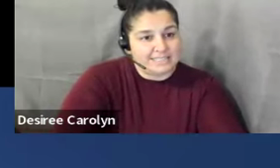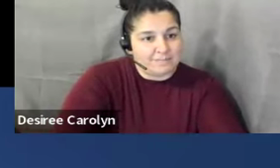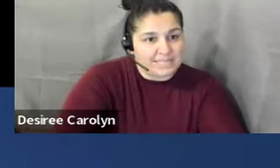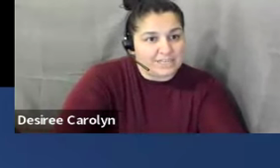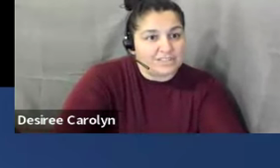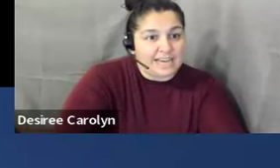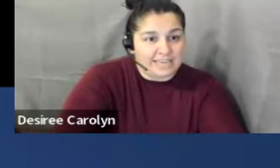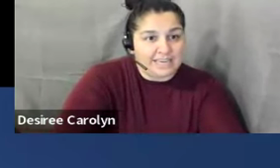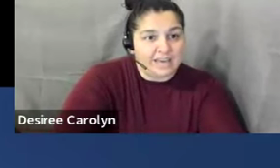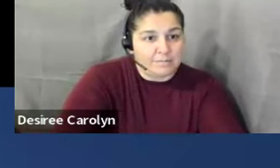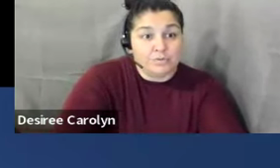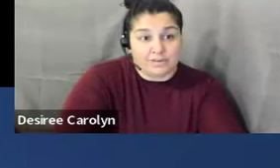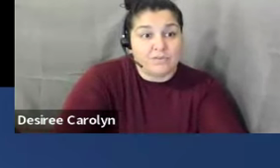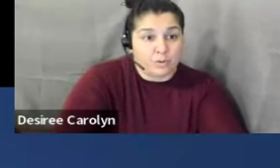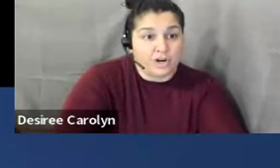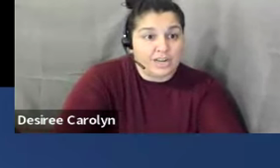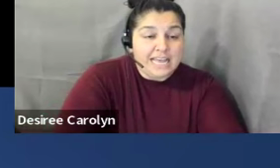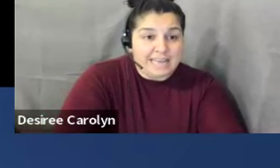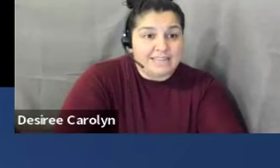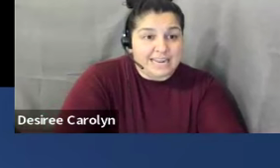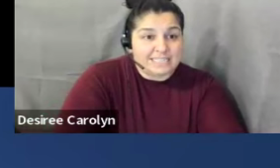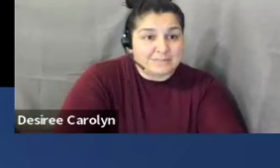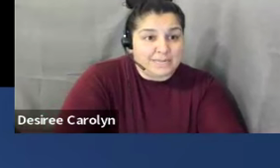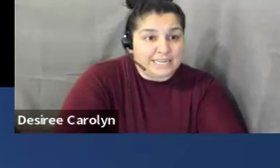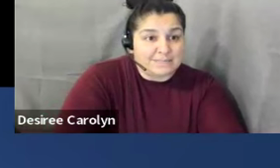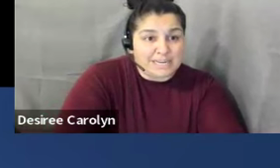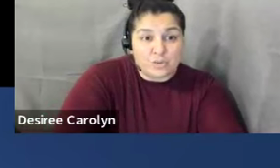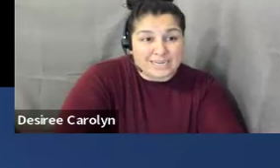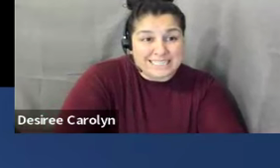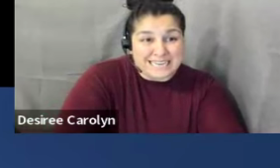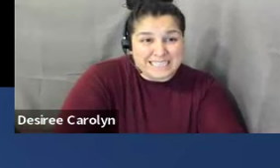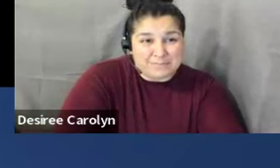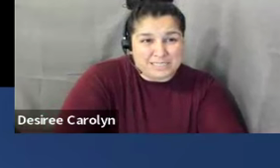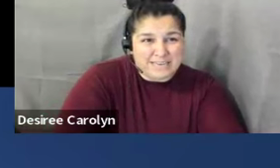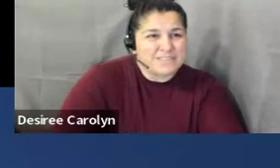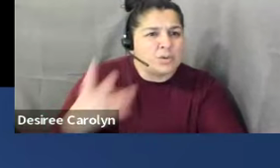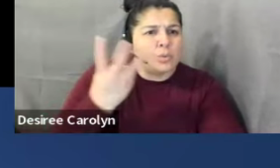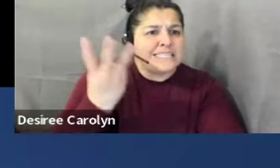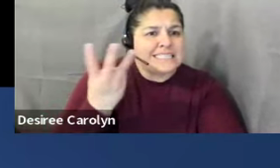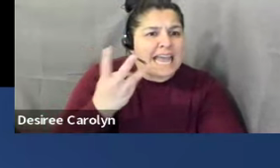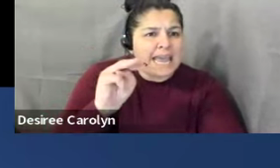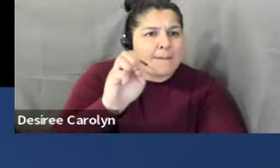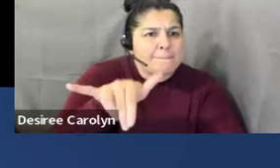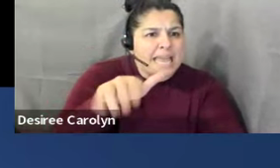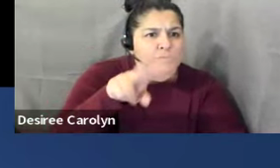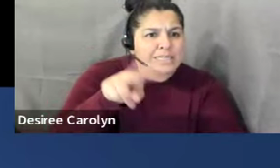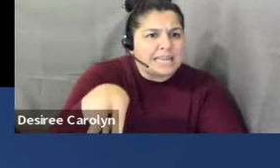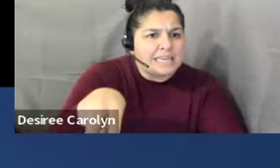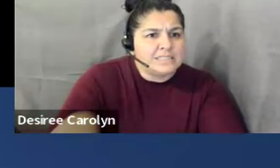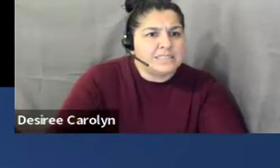that that's something that they're lacking moving forward. And the next meeting is May 22nd, I believe. It's a Wednesday.